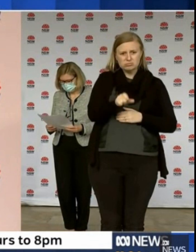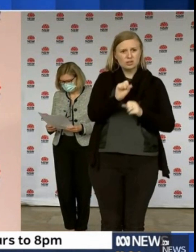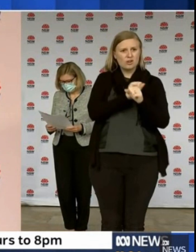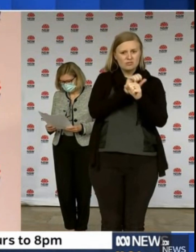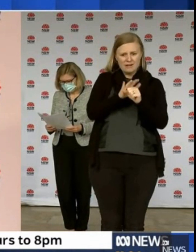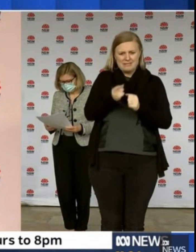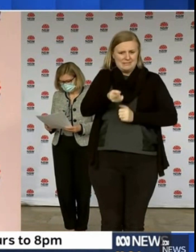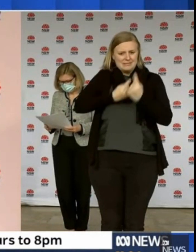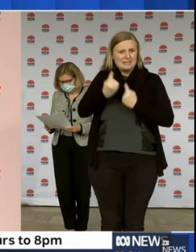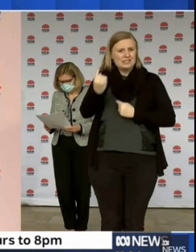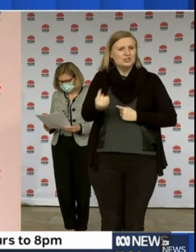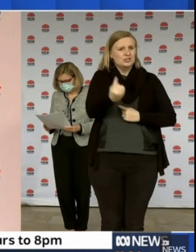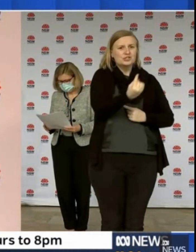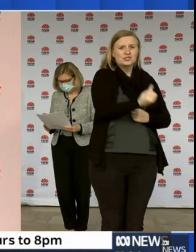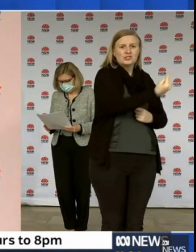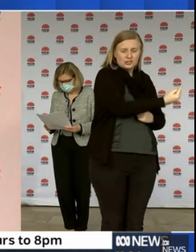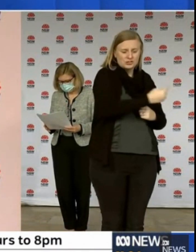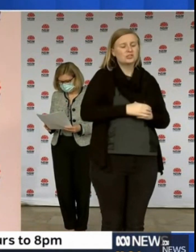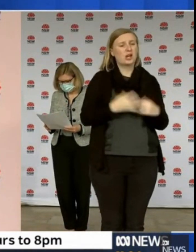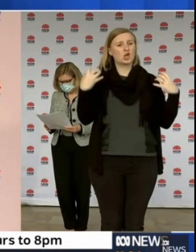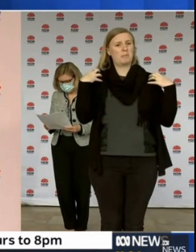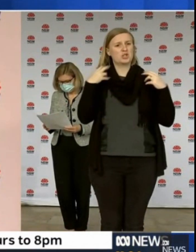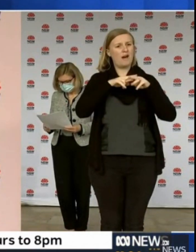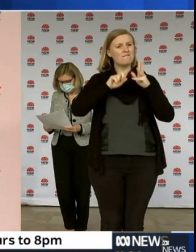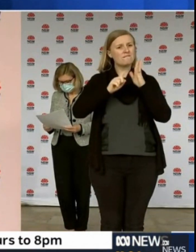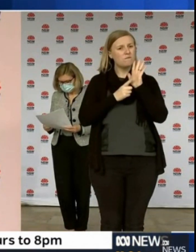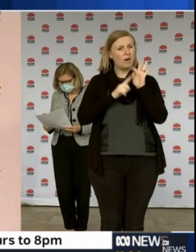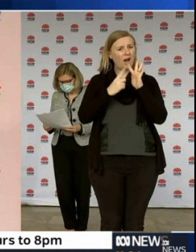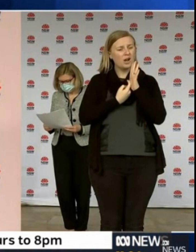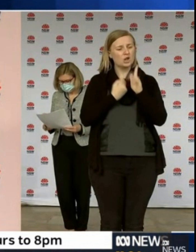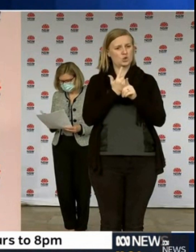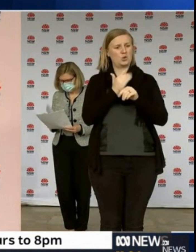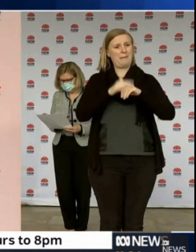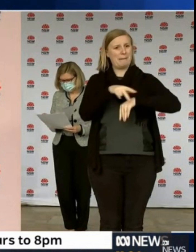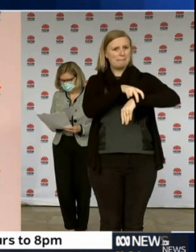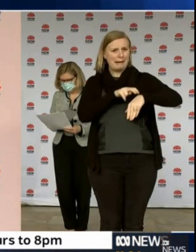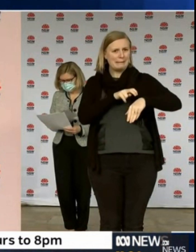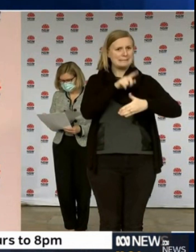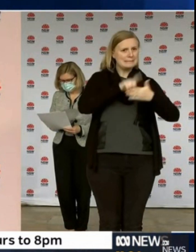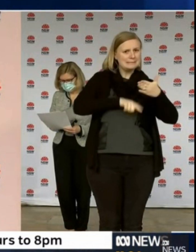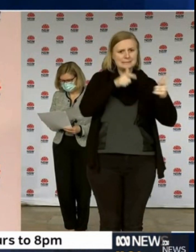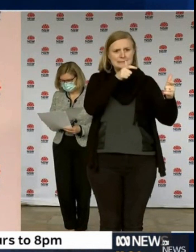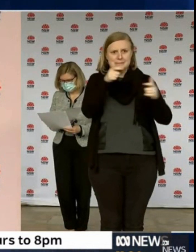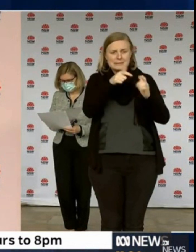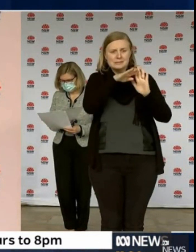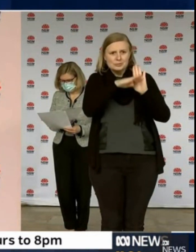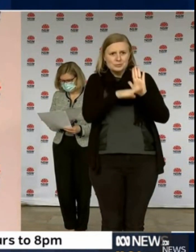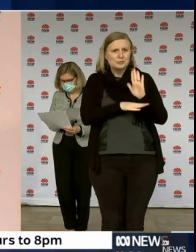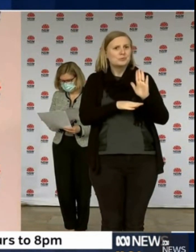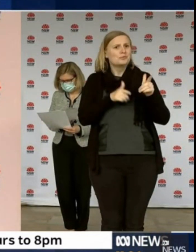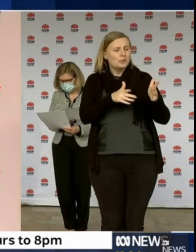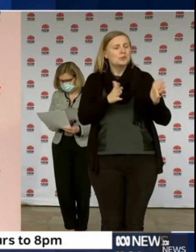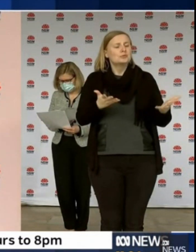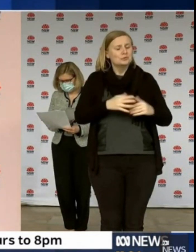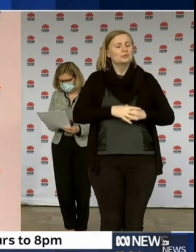on compliance, and Minister Hazzard will stress the importance of getting vaccinated. But in the meantime, can we encourage people, if you